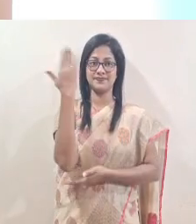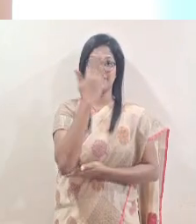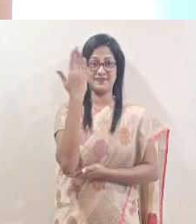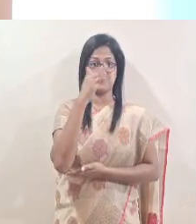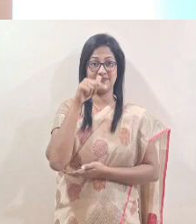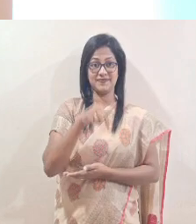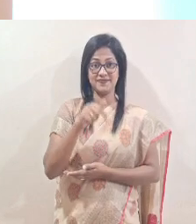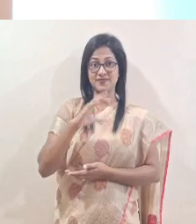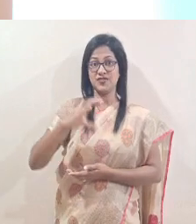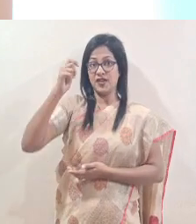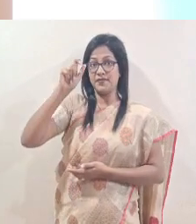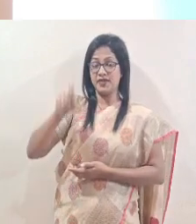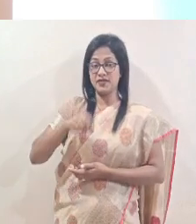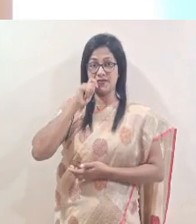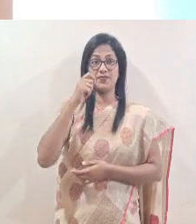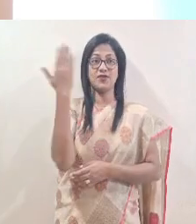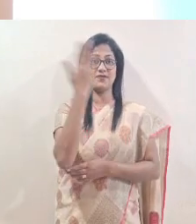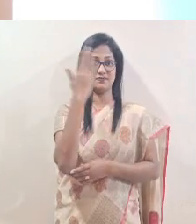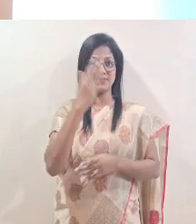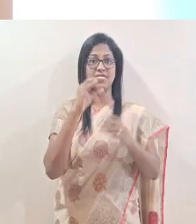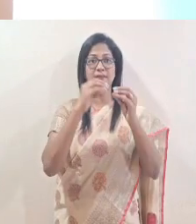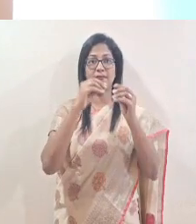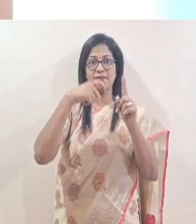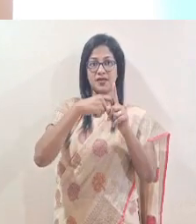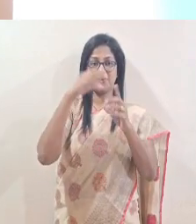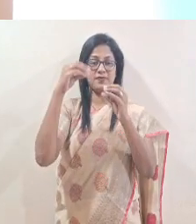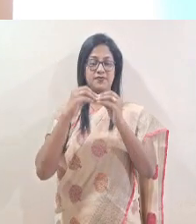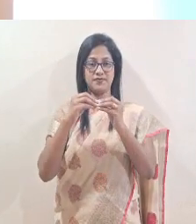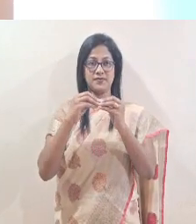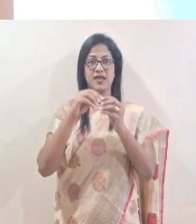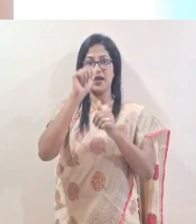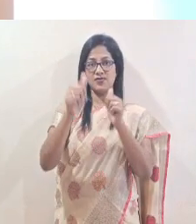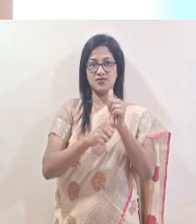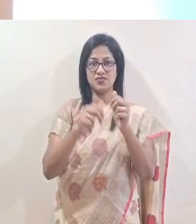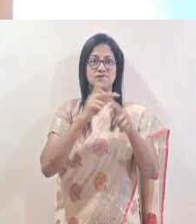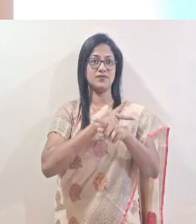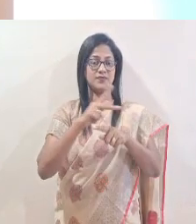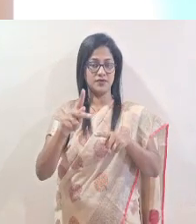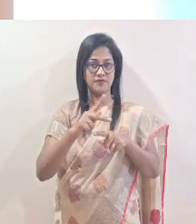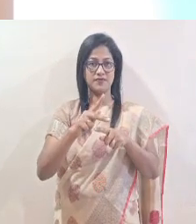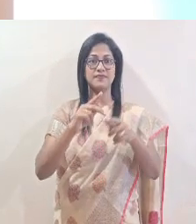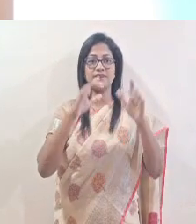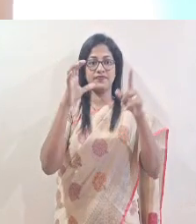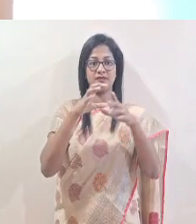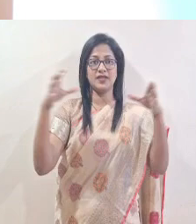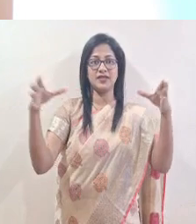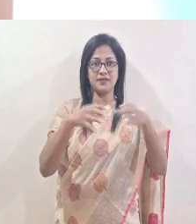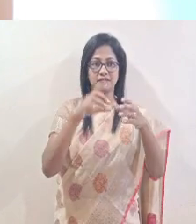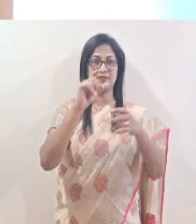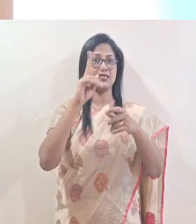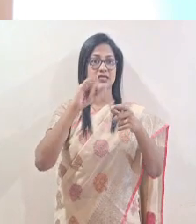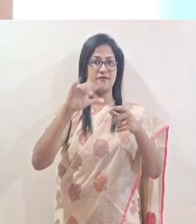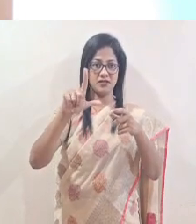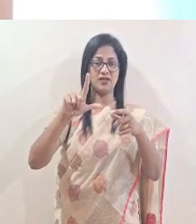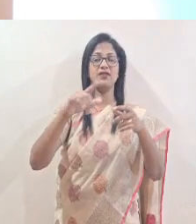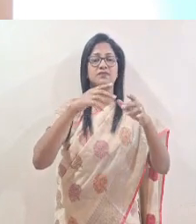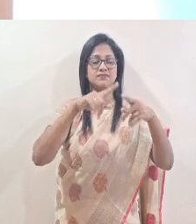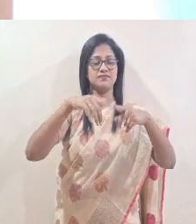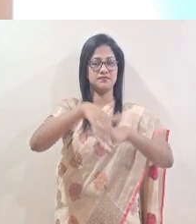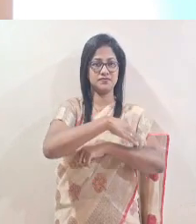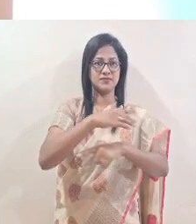The session chair for this session is Professor B.K. Bhavatrathan. He is an associate professor, Department of Civil Engineering, IIT